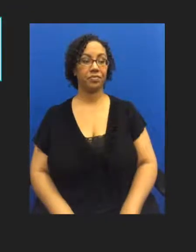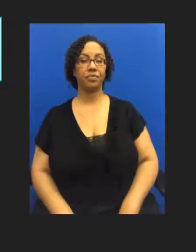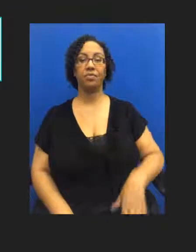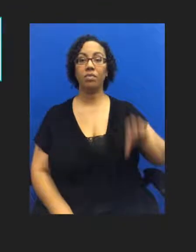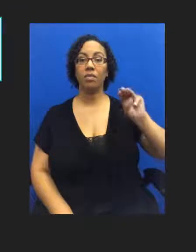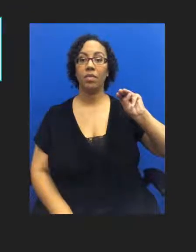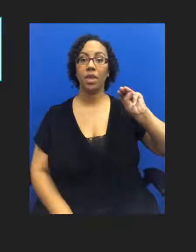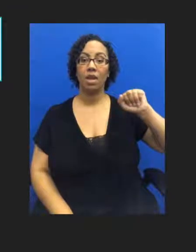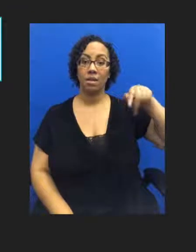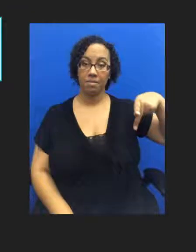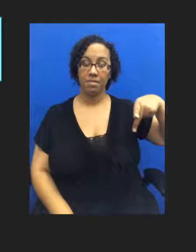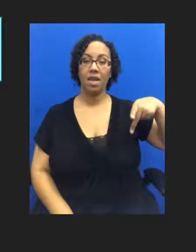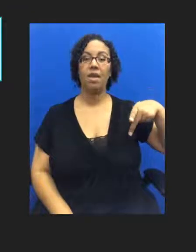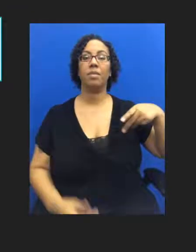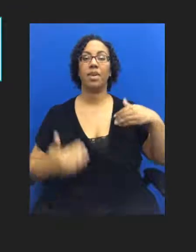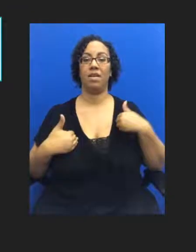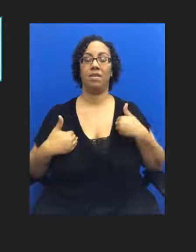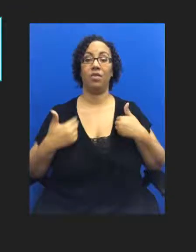when they'll be given.